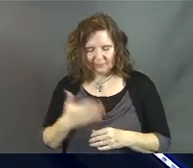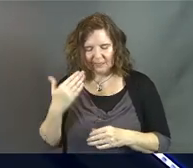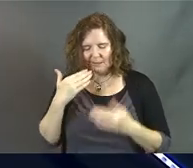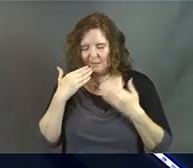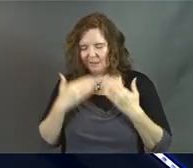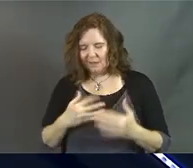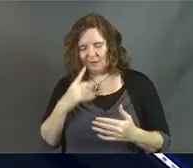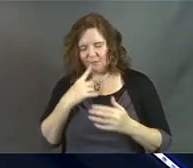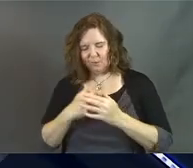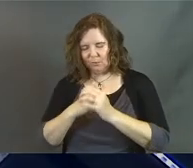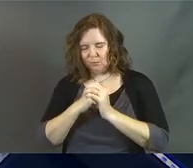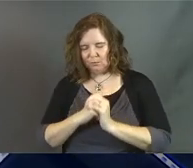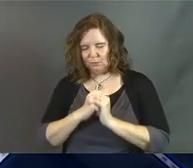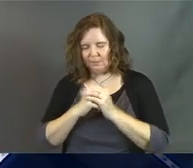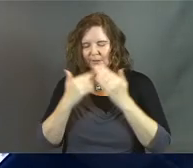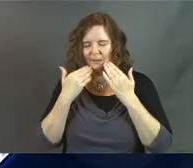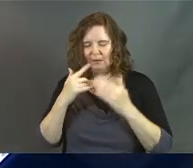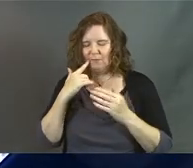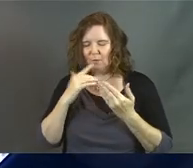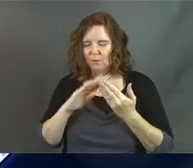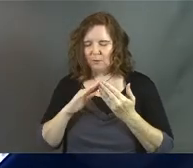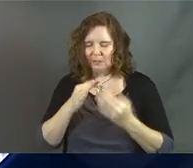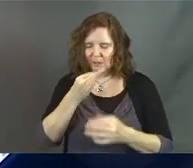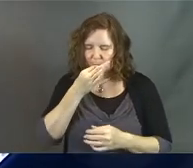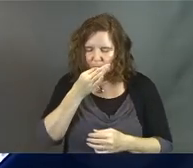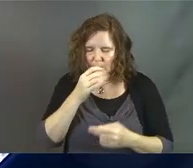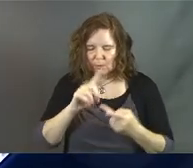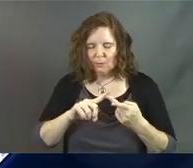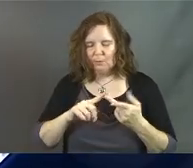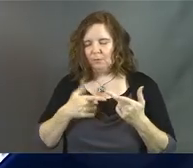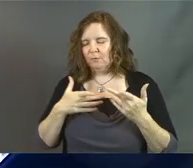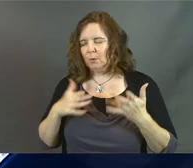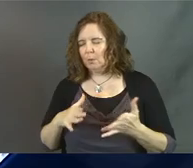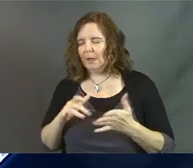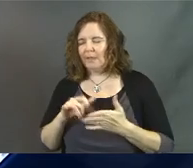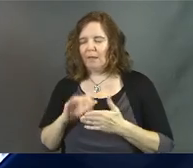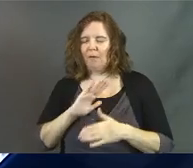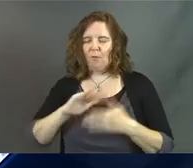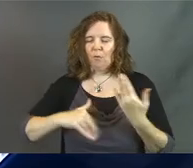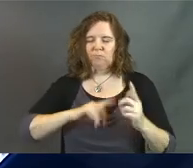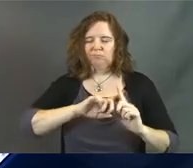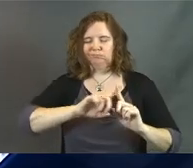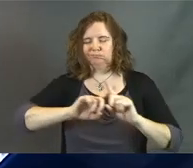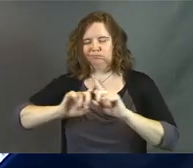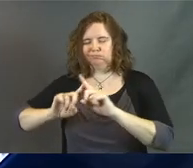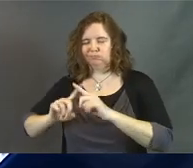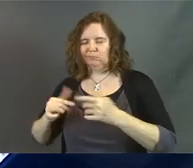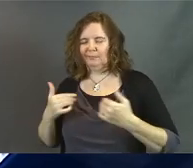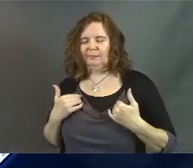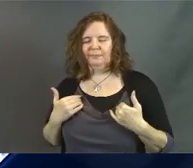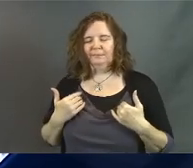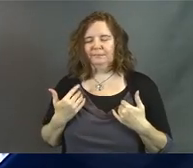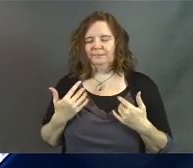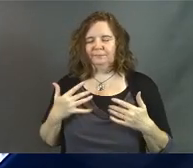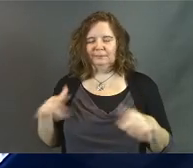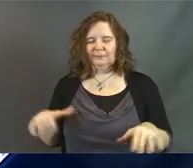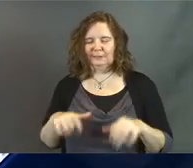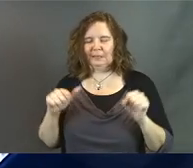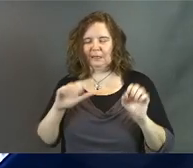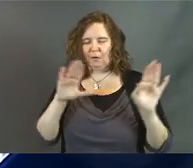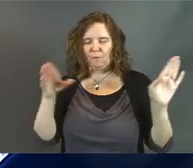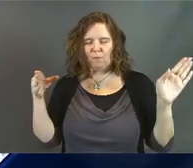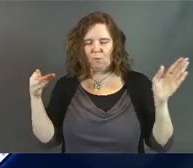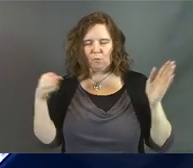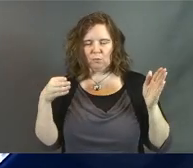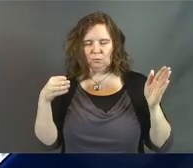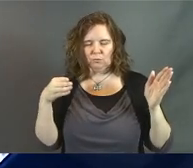God, thank you for worship. Thank you for communion. Lord, thank you for the way that all these things have taken our